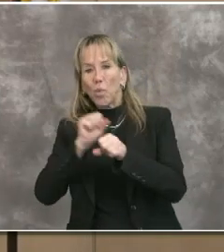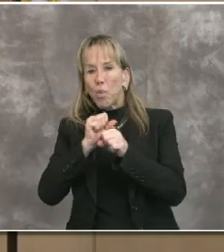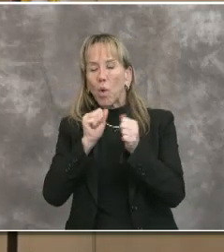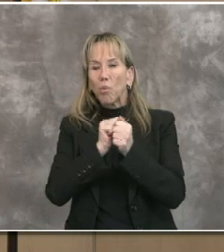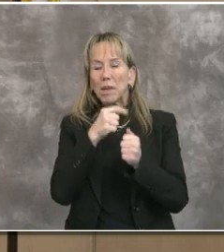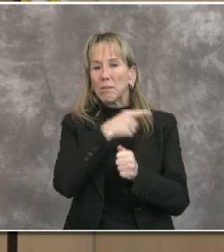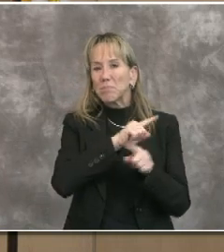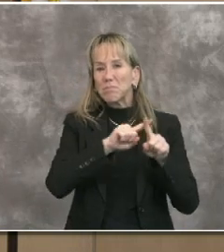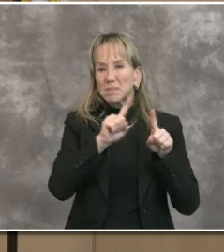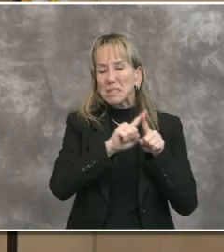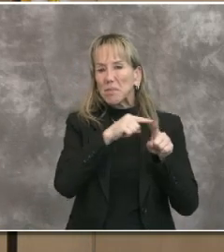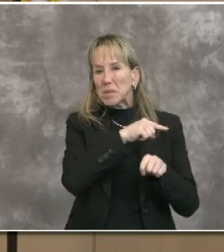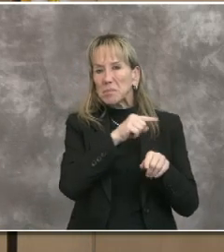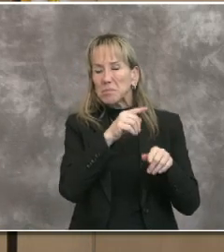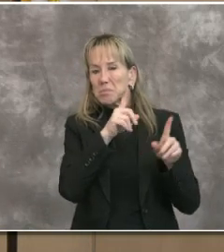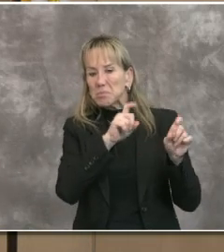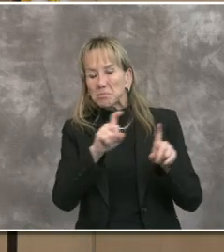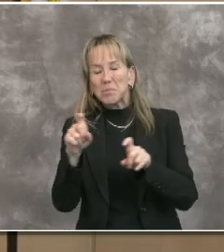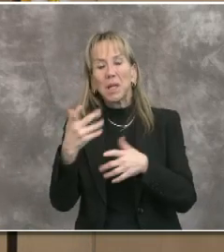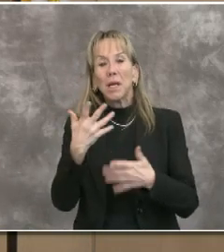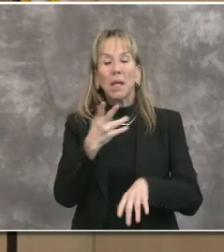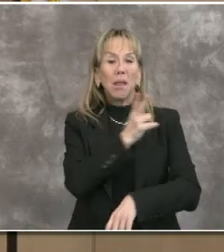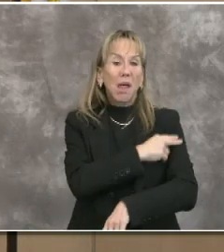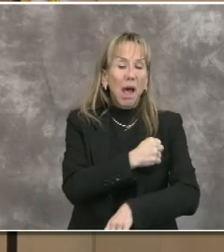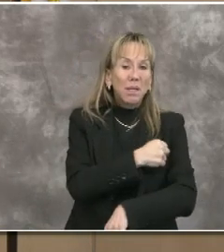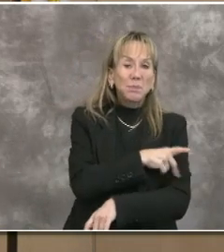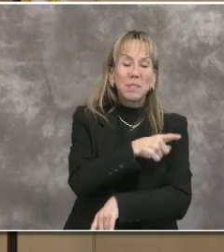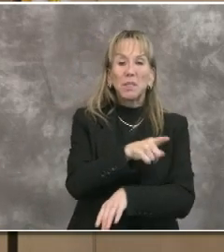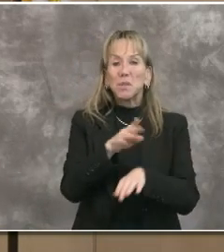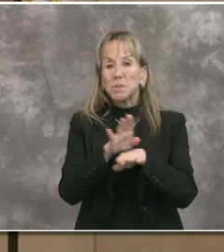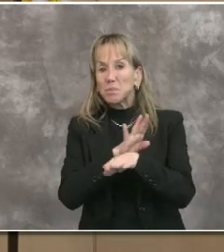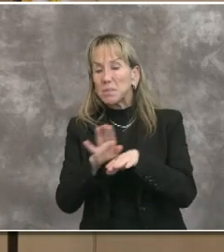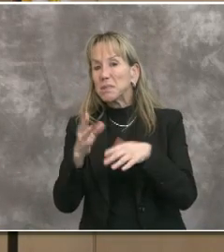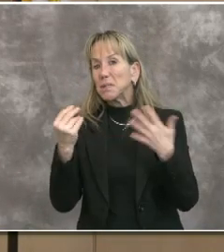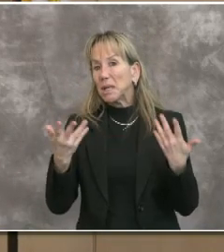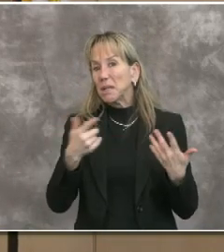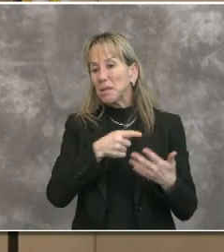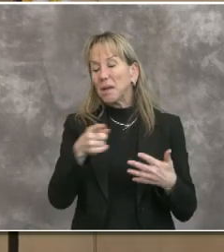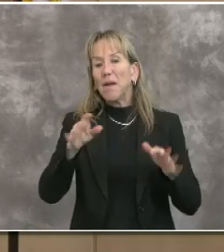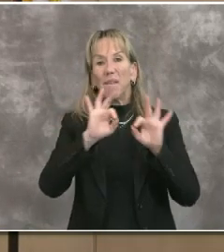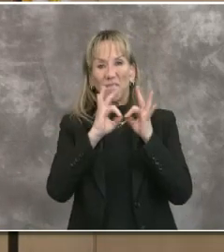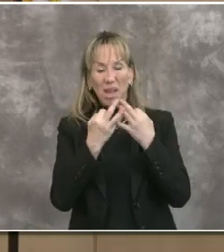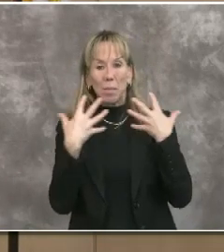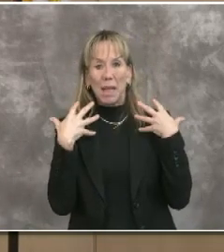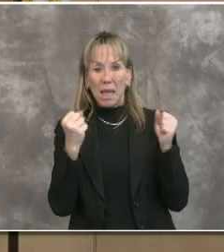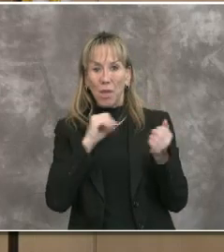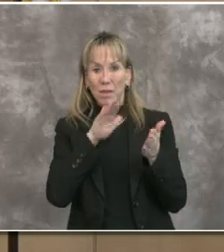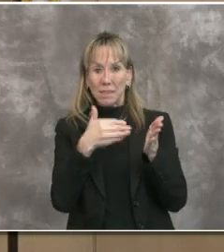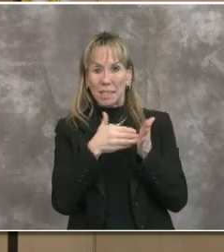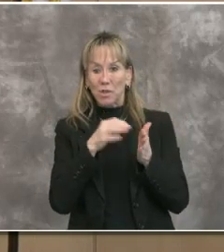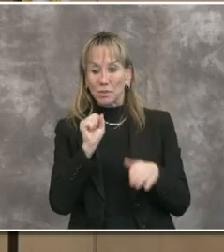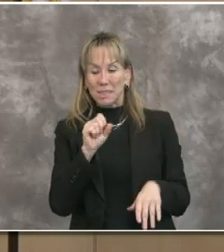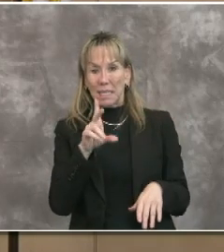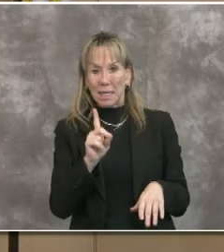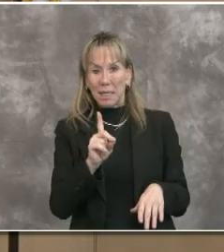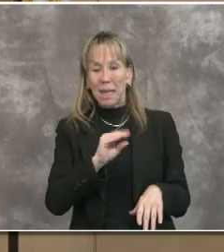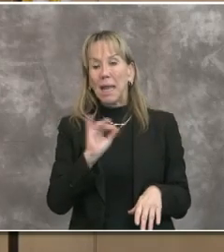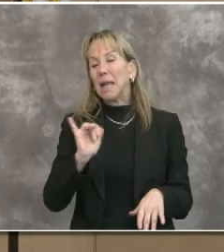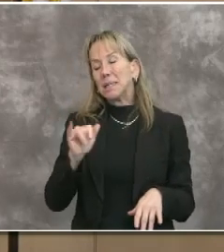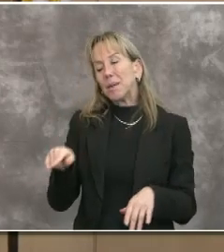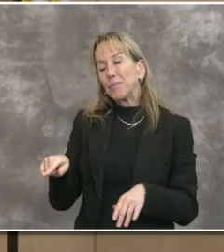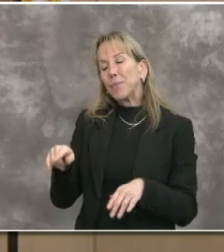hospitals, federally qualified health centers that are testing, and right now that's the Family Health Centers of San Diego, as well as our